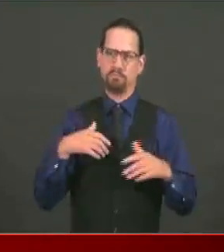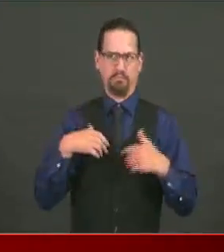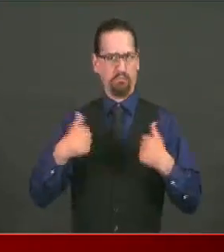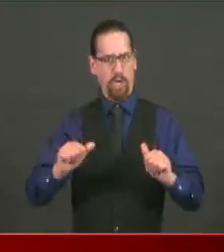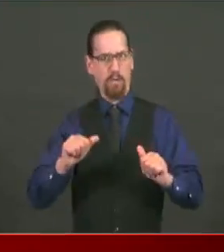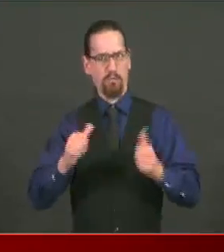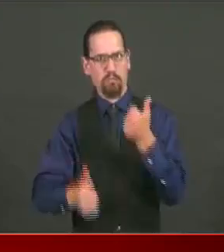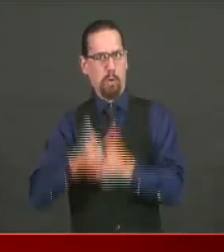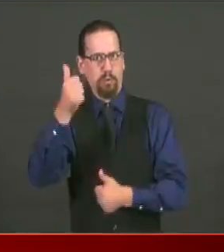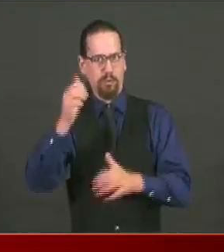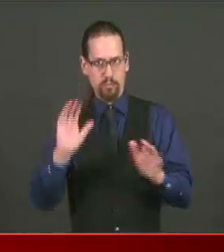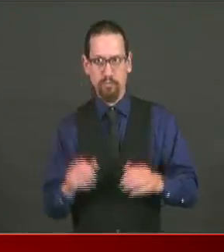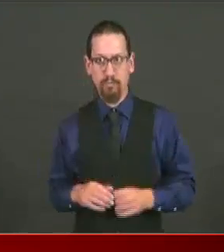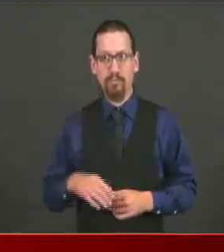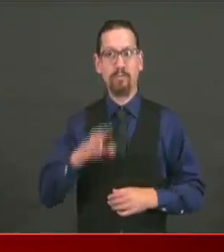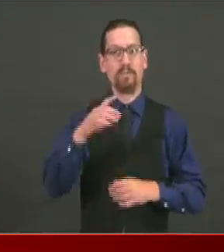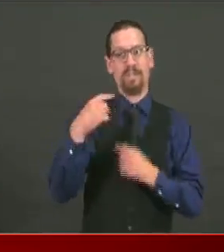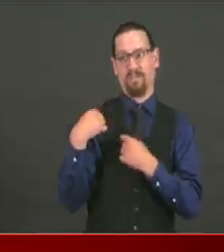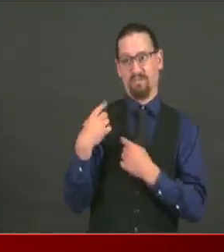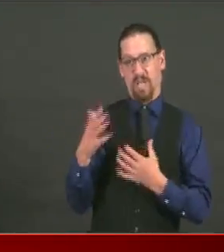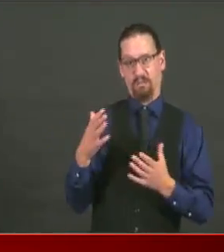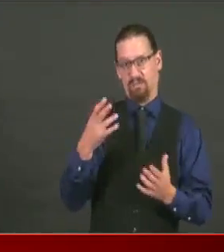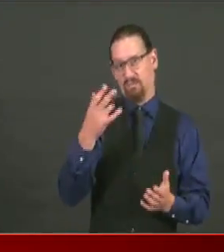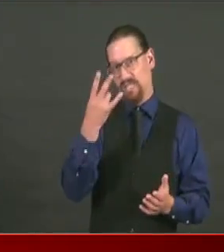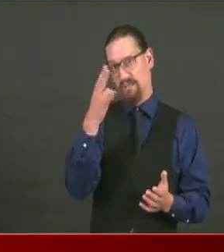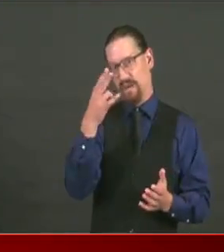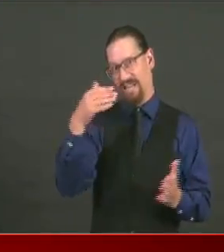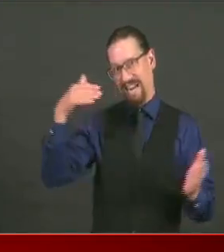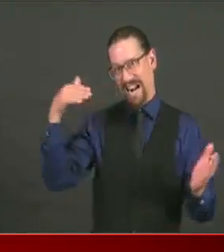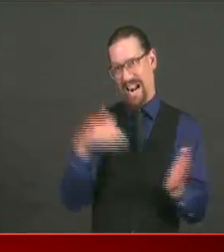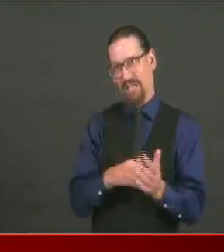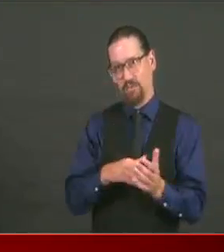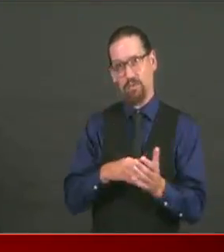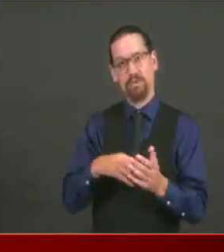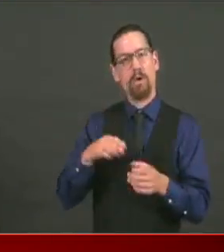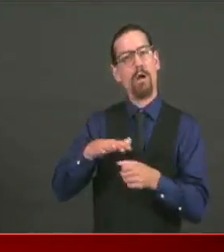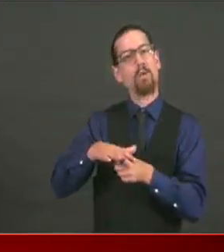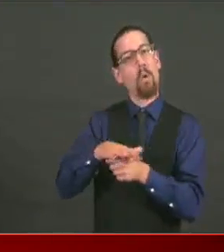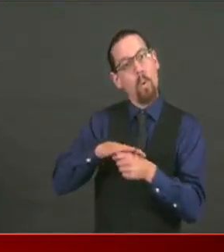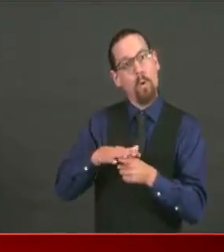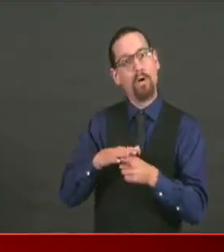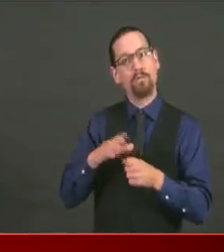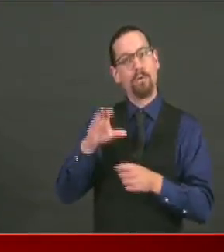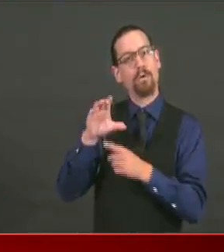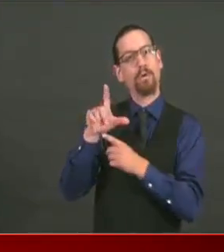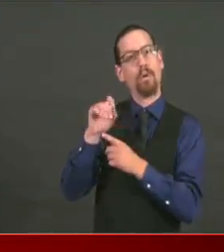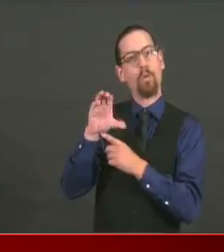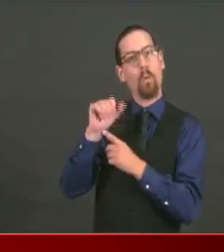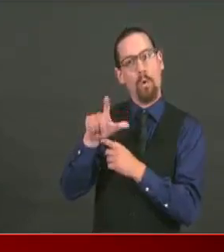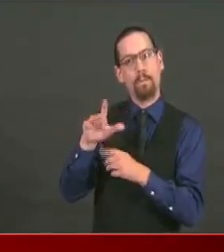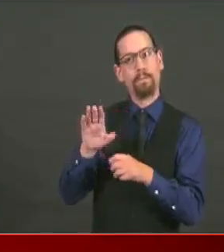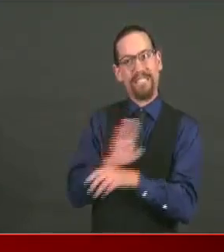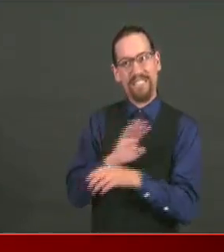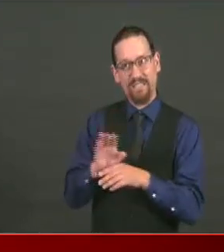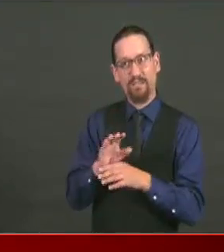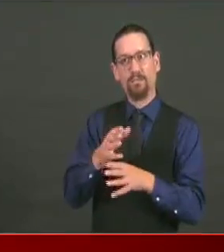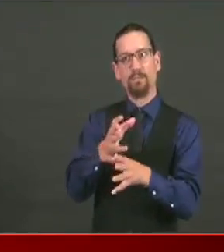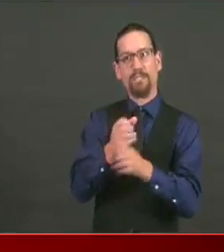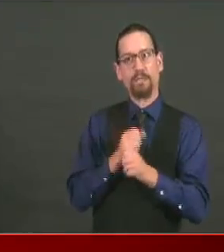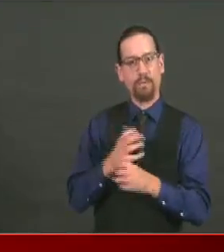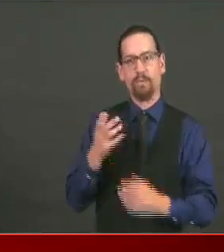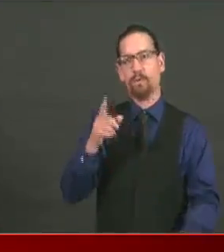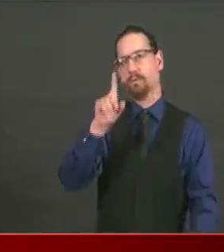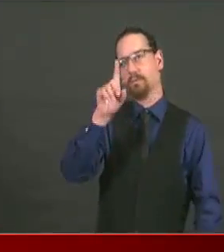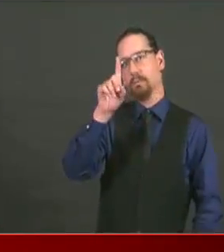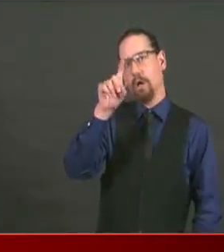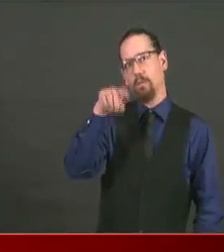just over 17,000 local businesses have received $2.3 billion in funding